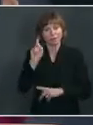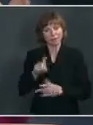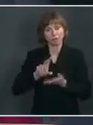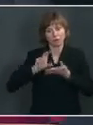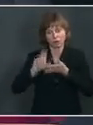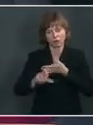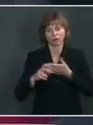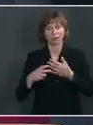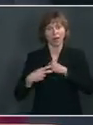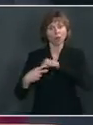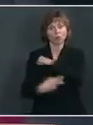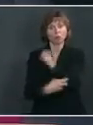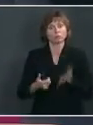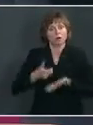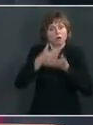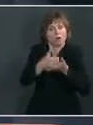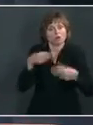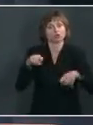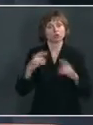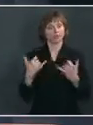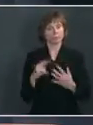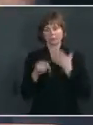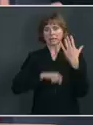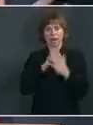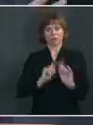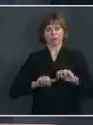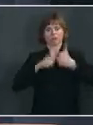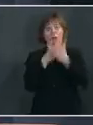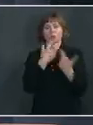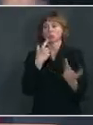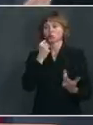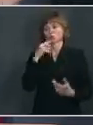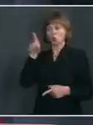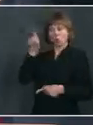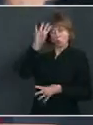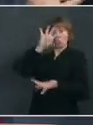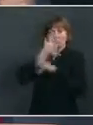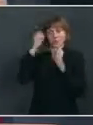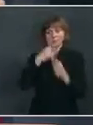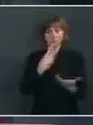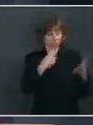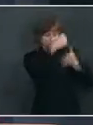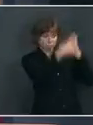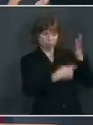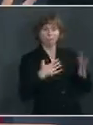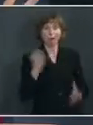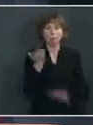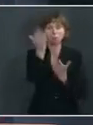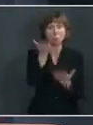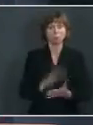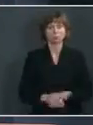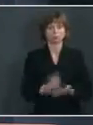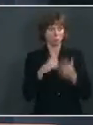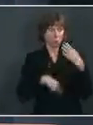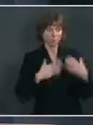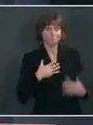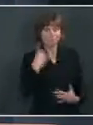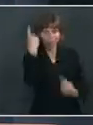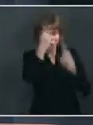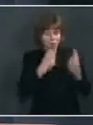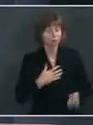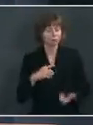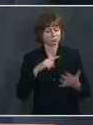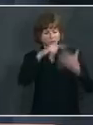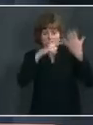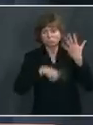is such a challenge. So what he's saying is, here's my proposal. Here's how I think. Here's how economists, medical experts, health